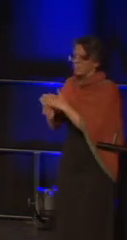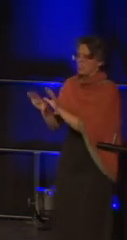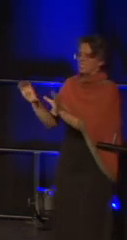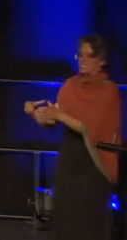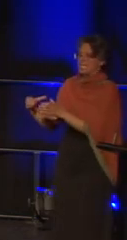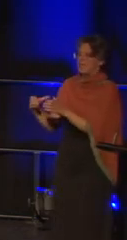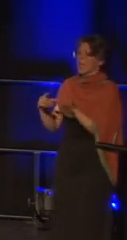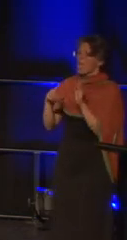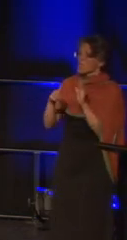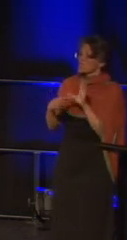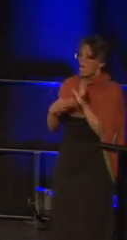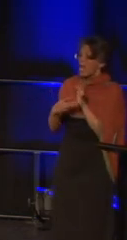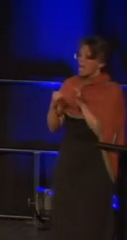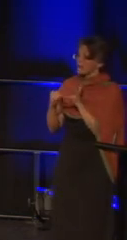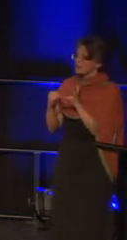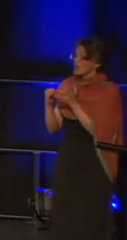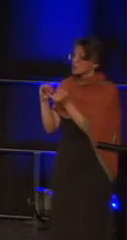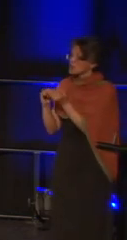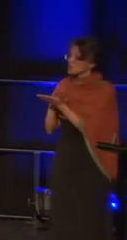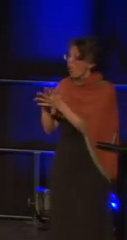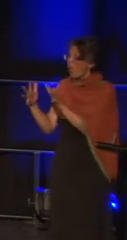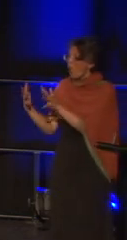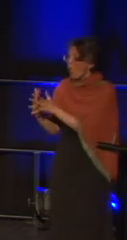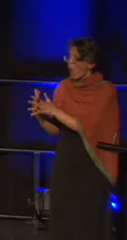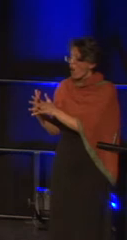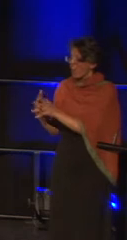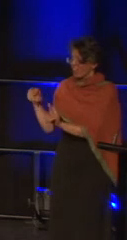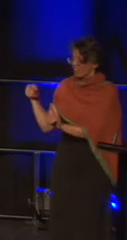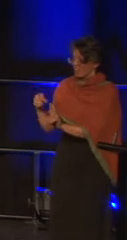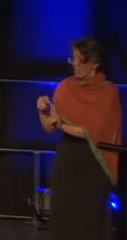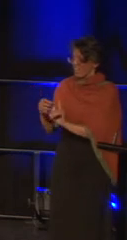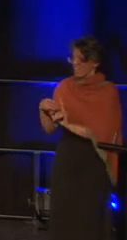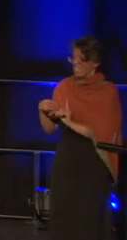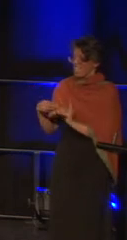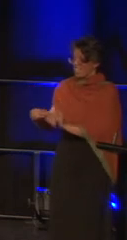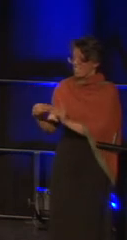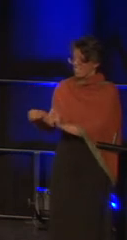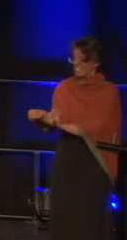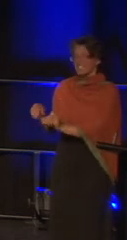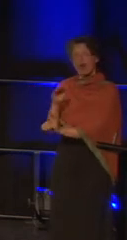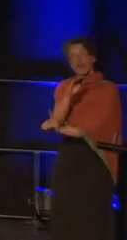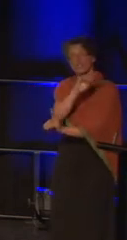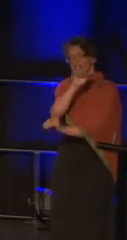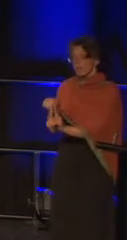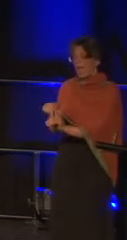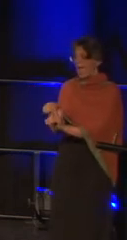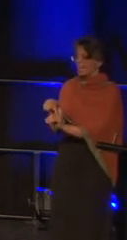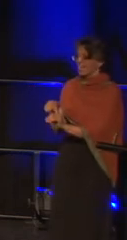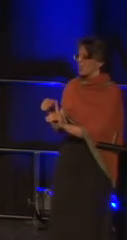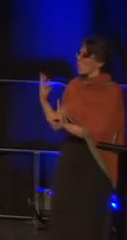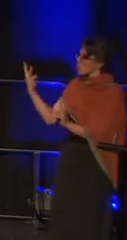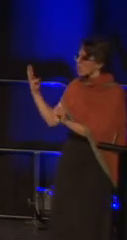strong. James Shaw was asked to run for all three of the top big parties when he came back, and he chose only the Greens. We've